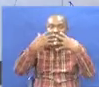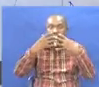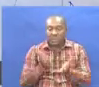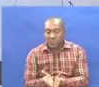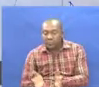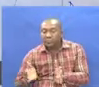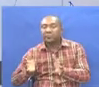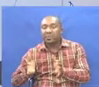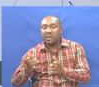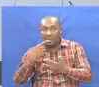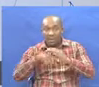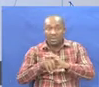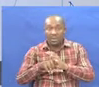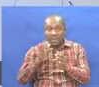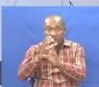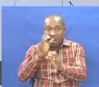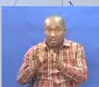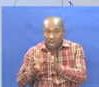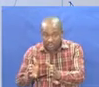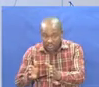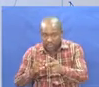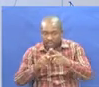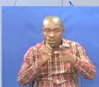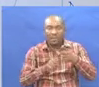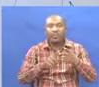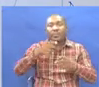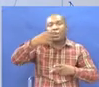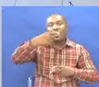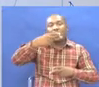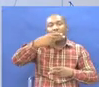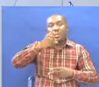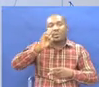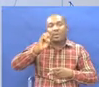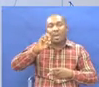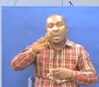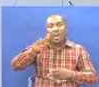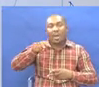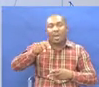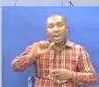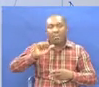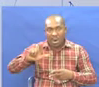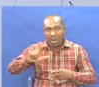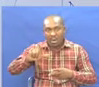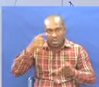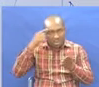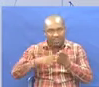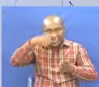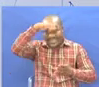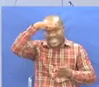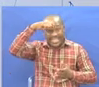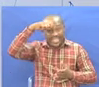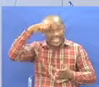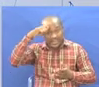the laboratory. But number two, it is thermal decomposition. Thermal means heat. Thermal